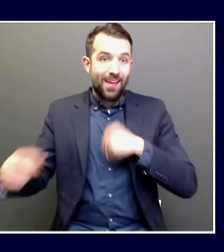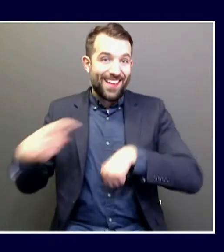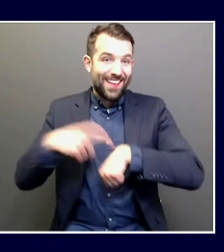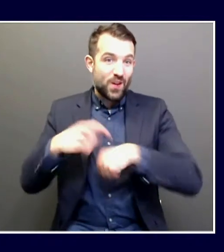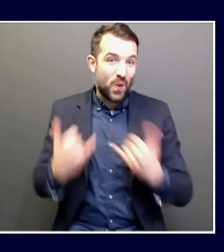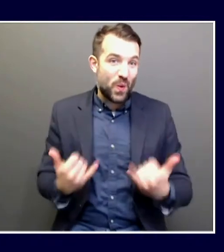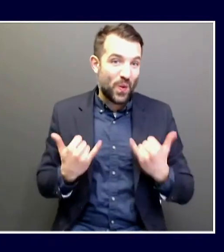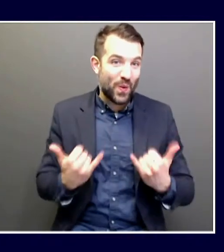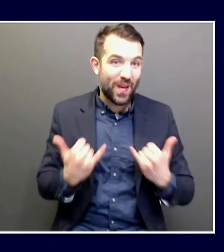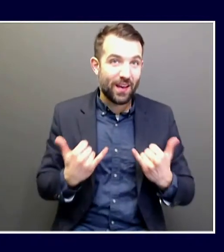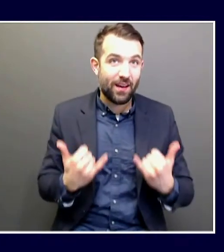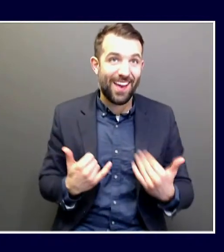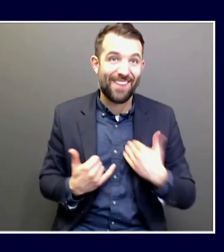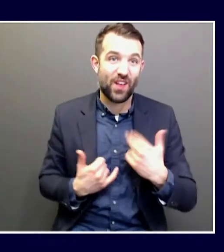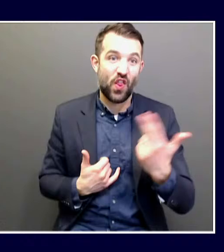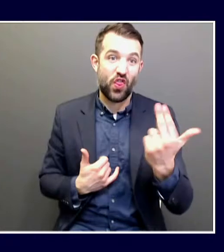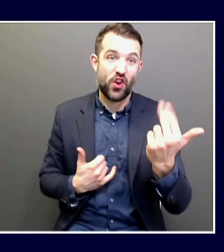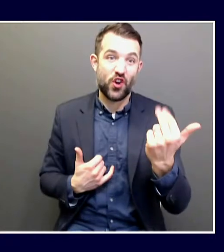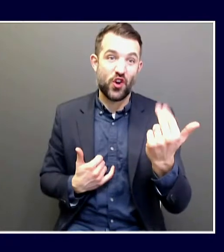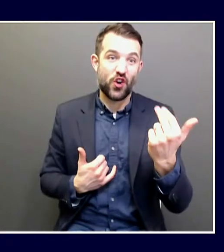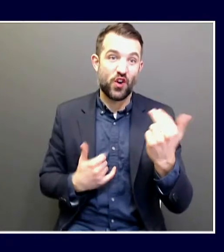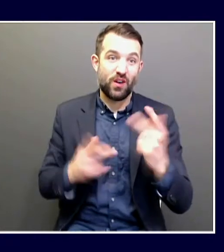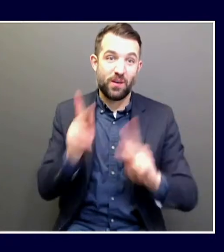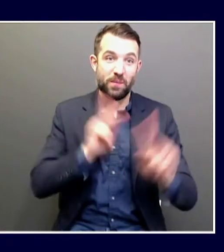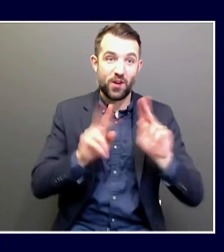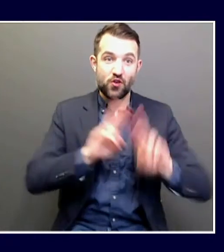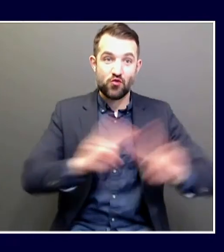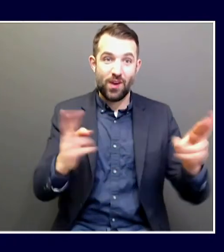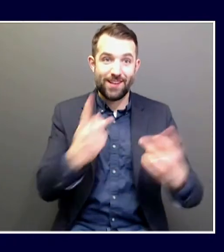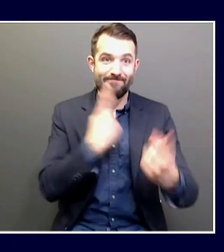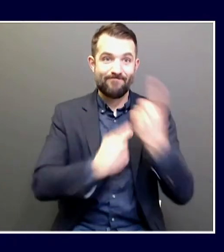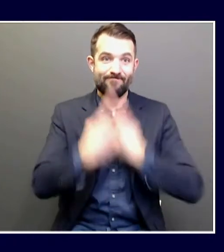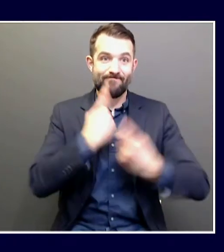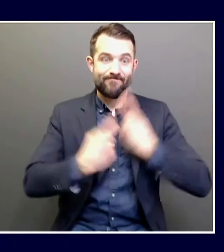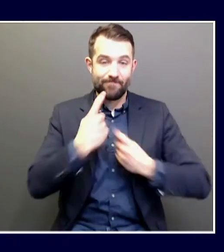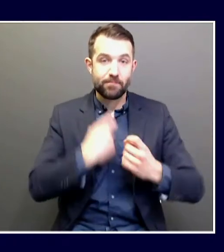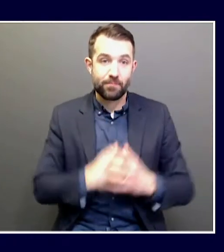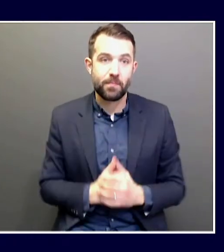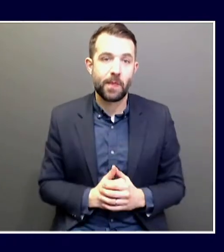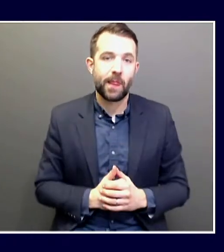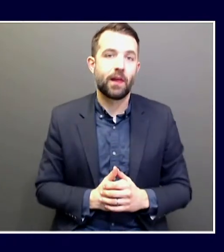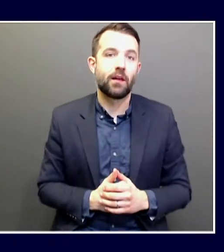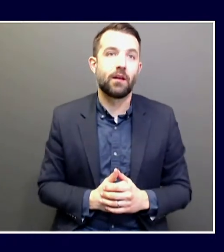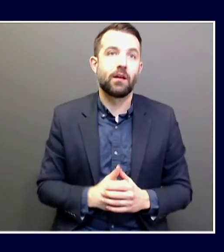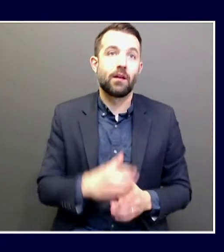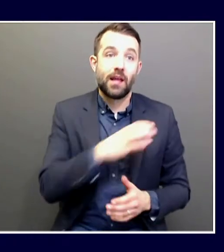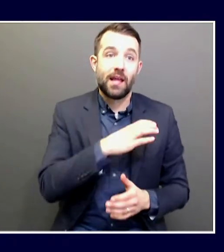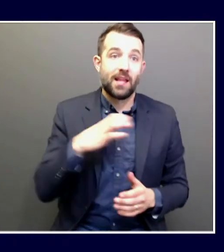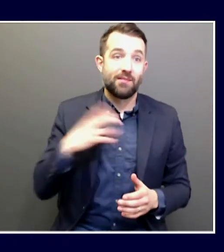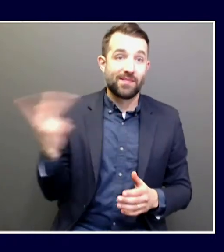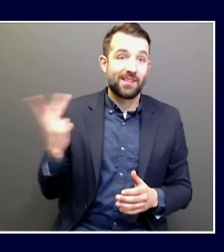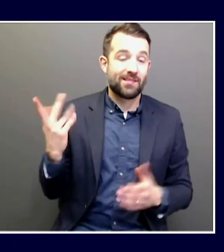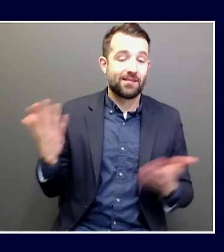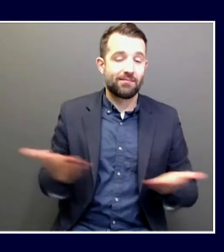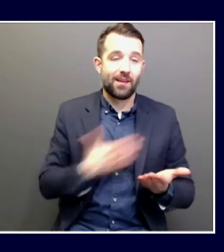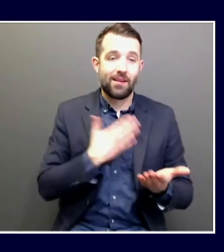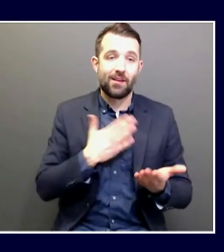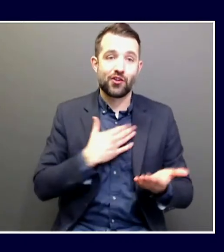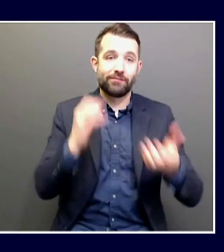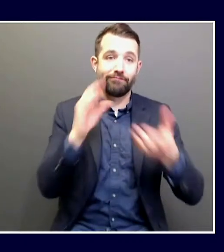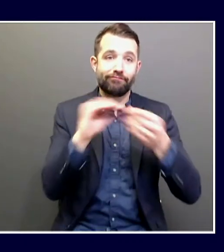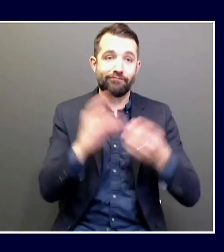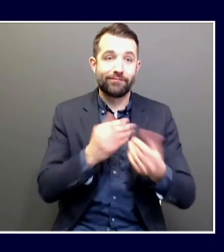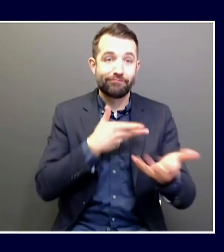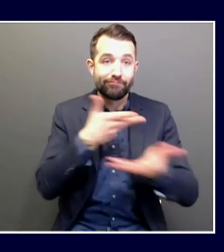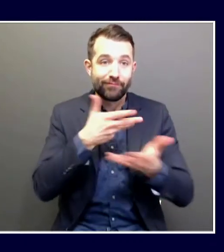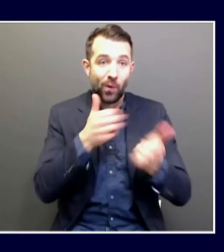13 colleagues and 13 of our colleagues from the media, and Commissioner Lambrou and I are happy to talk about everything else that's going on.